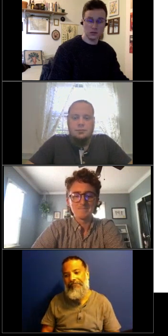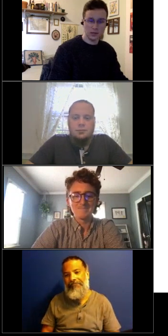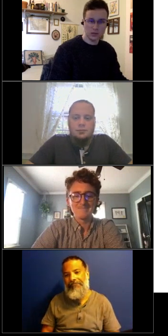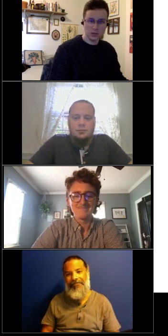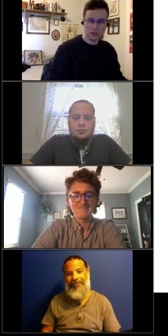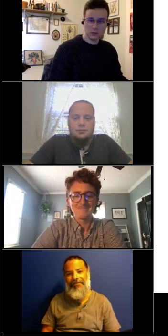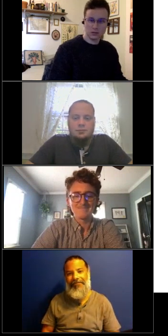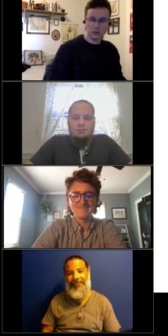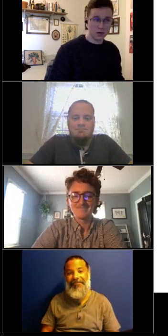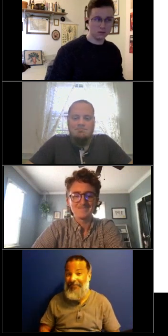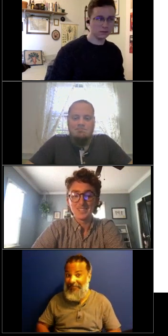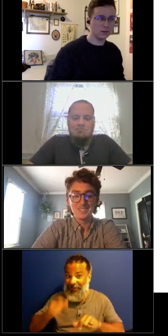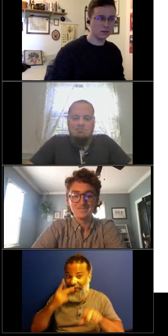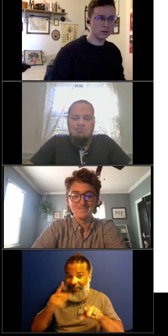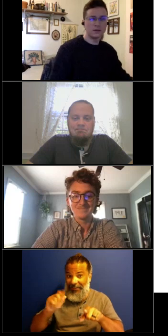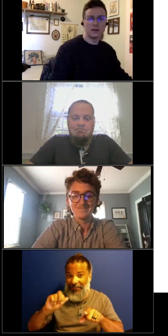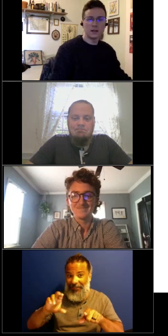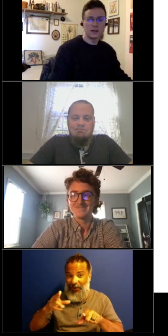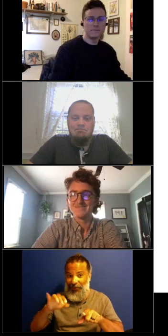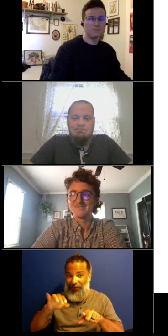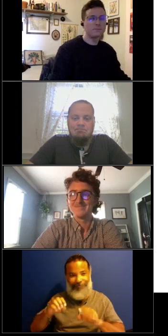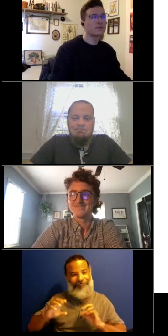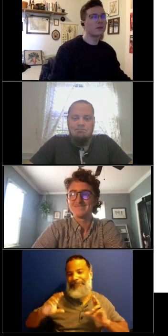No. Can you see it, Archie? No.